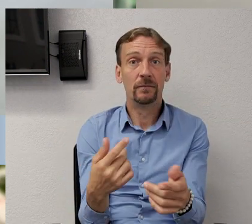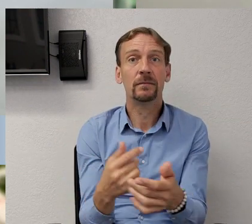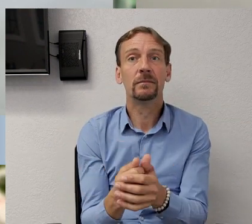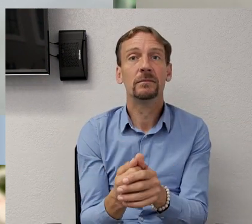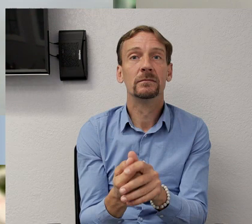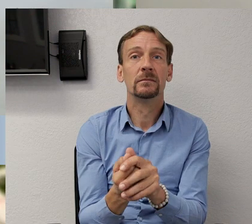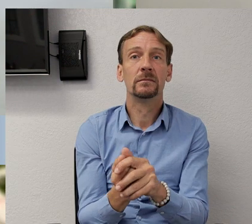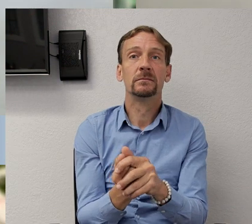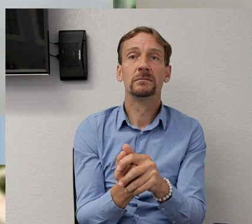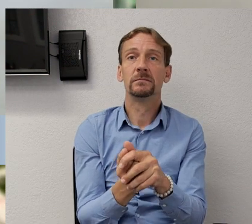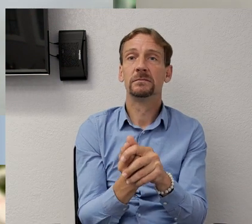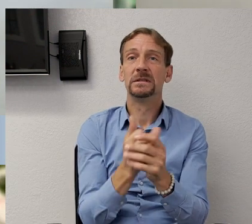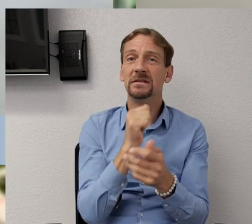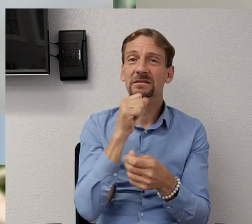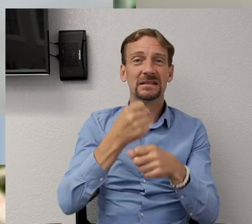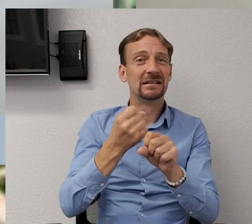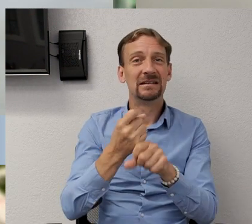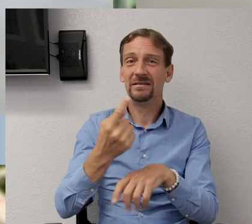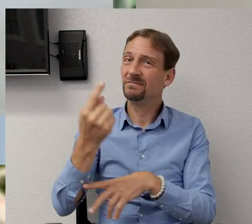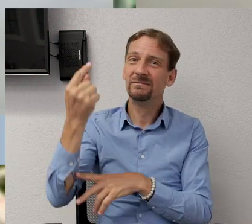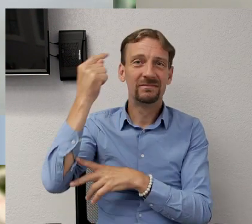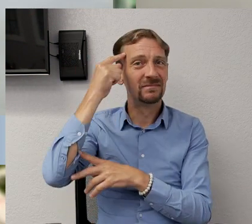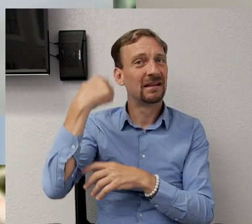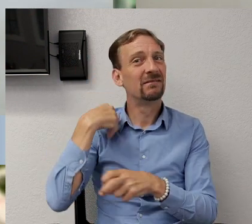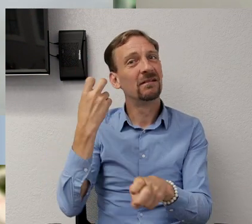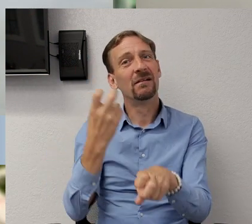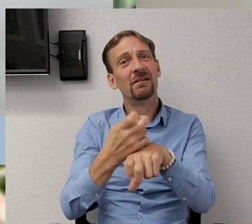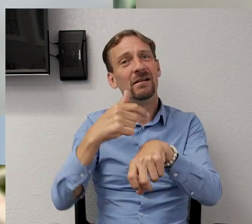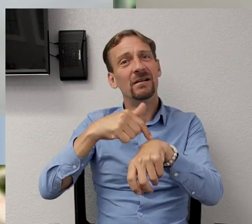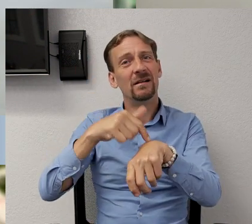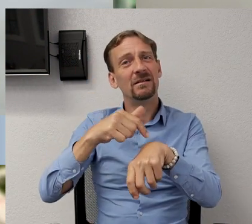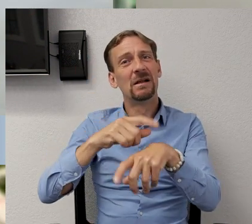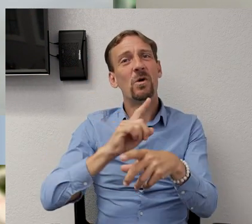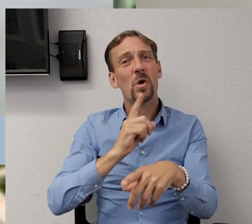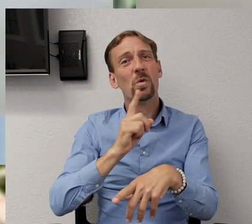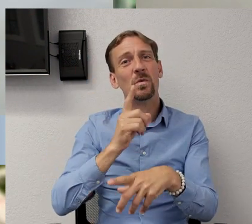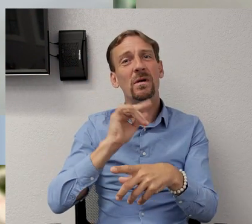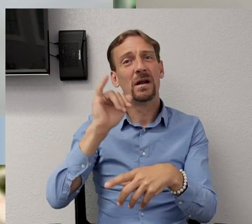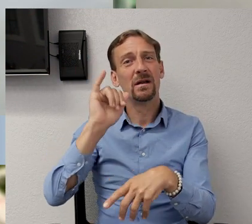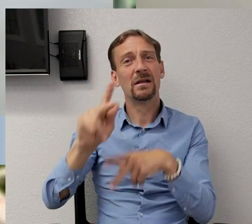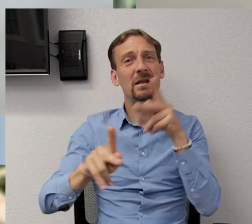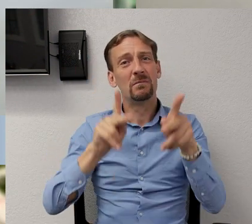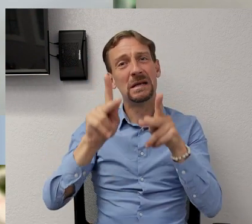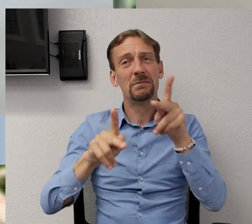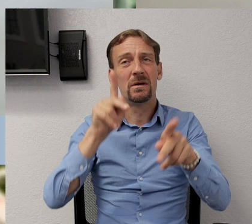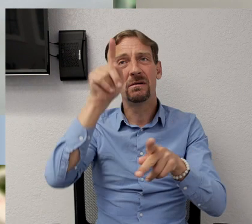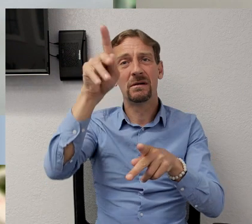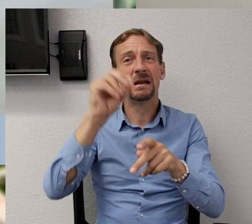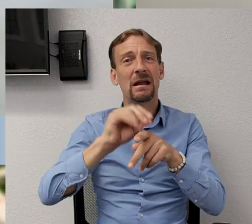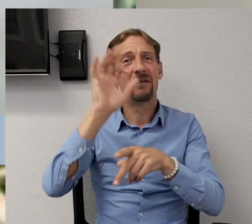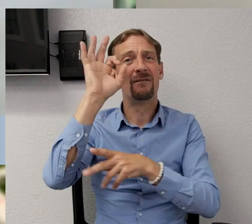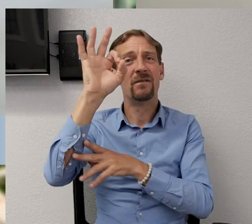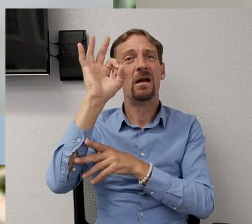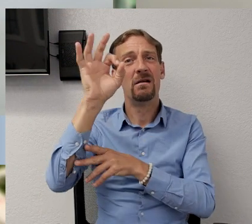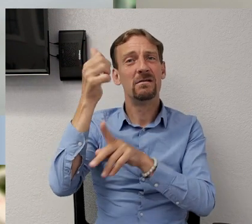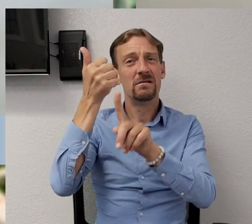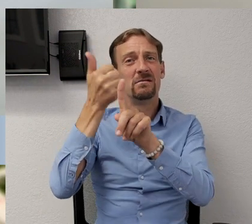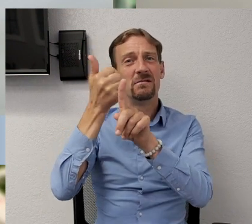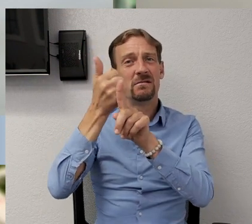wouldn't, doesn't really make sense, because I have a hard time believing that the residents of Fresno County